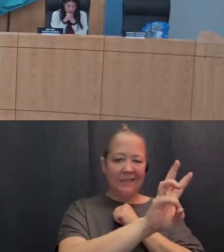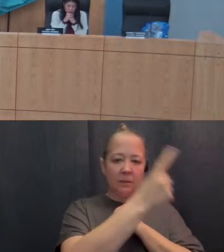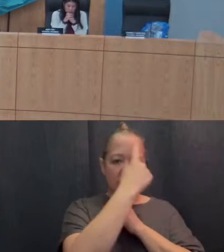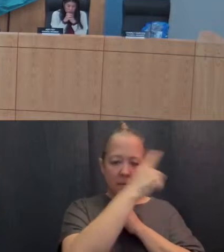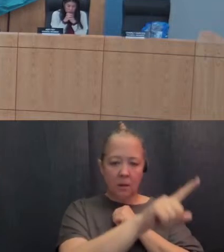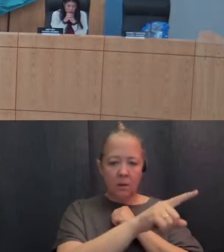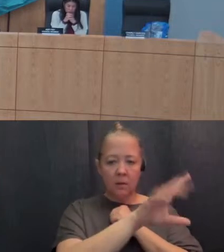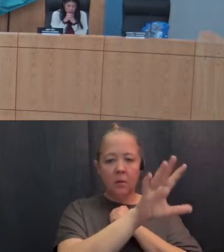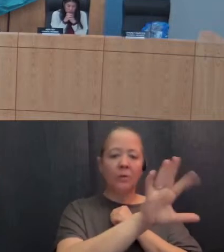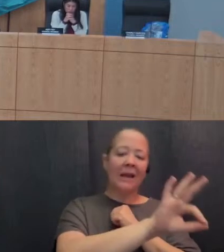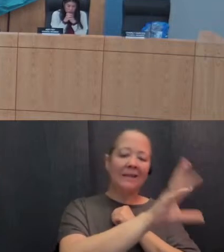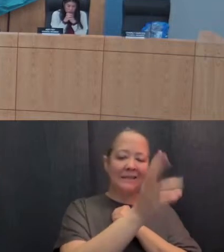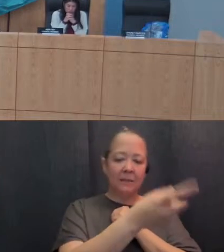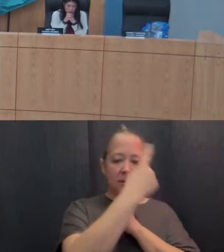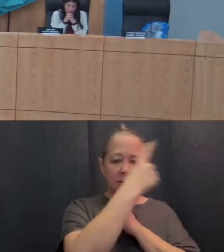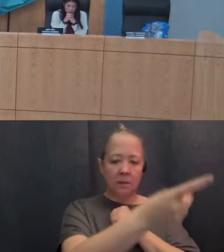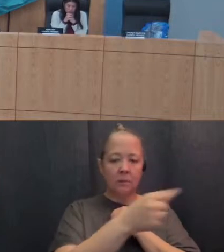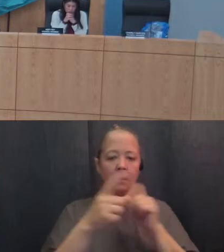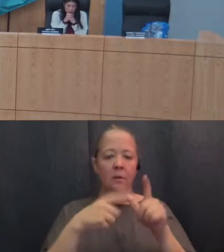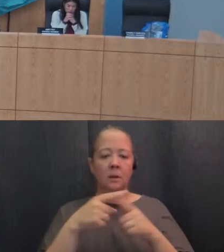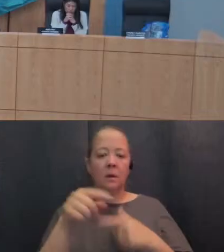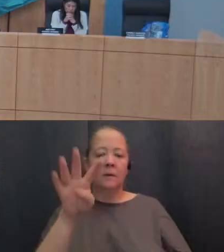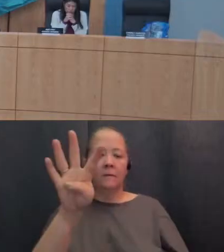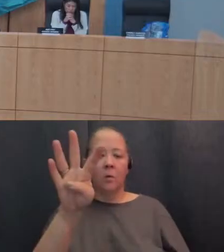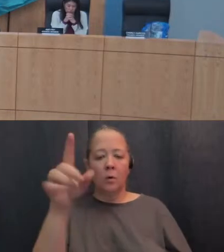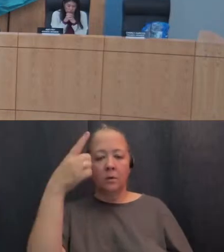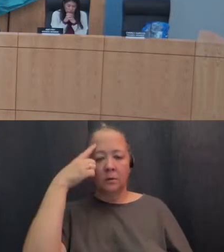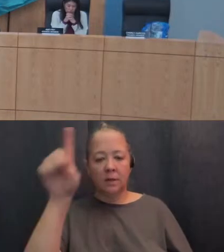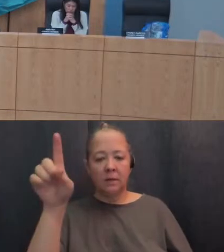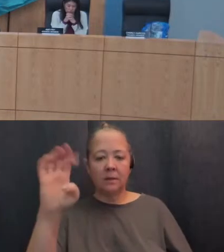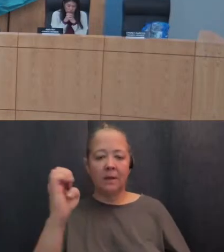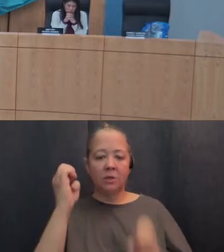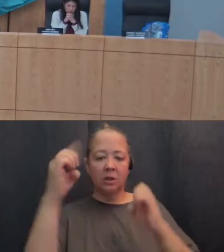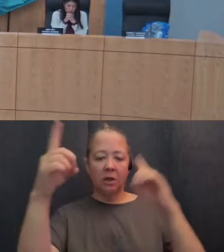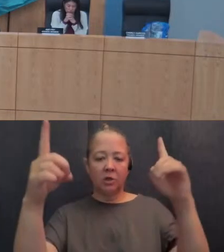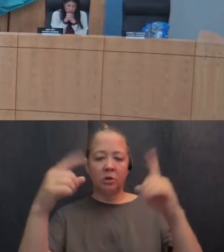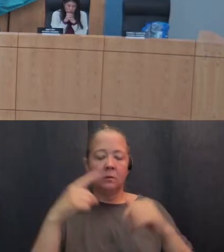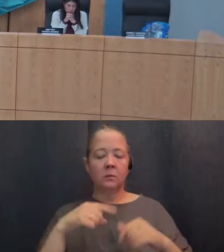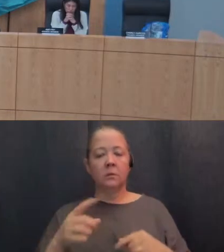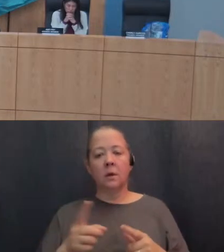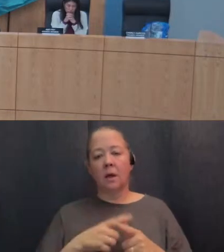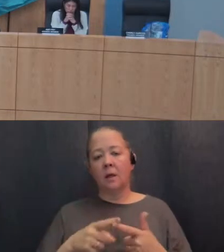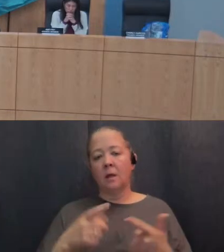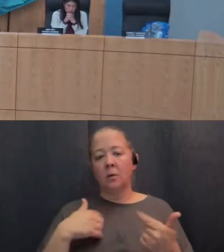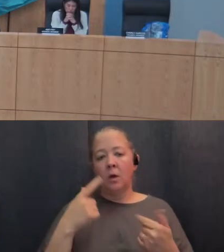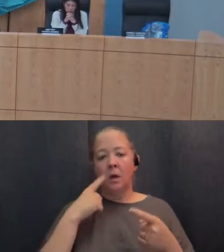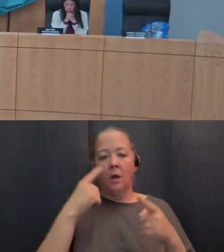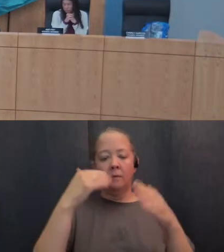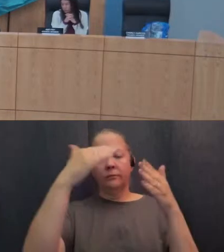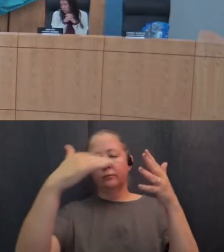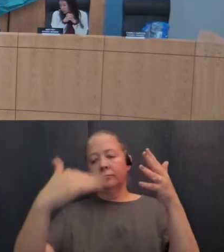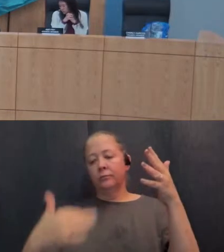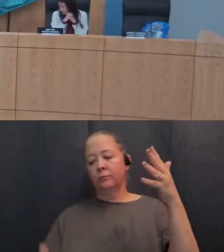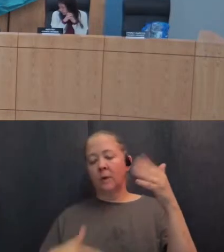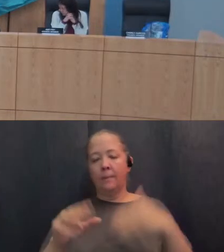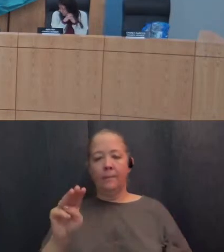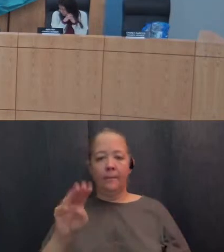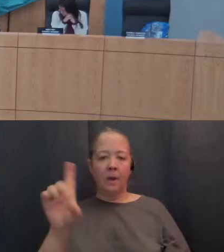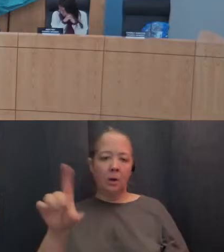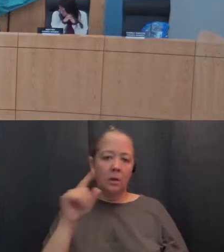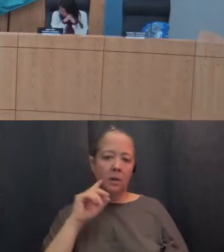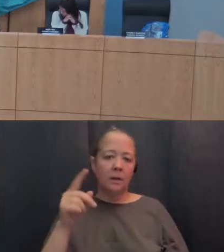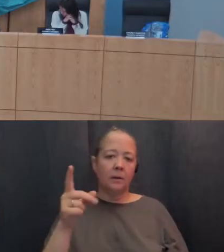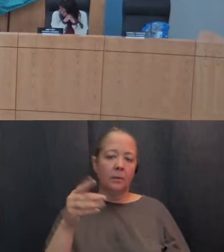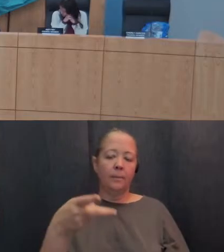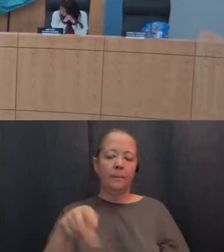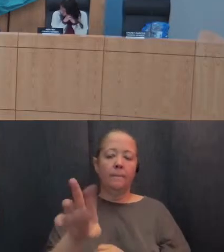those categories, and after that is Maryland, Park and Planning, et cetera. On the macro level, next